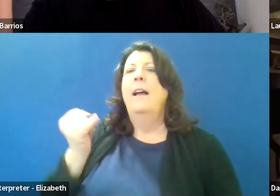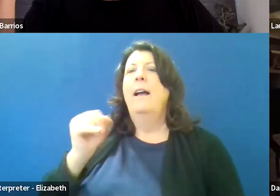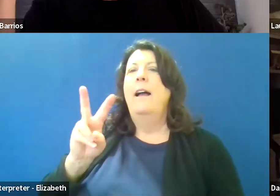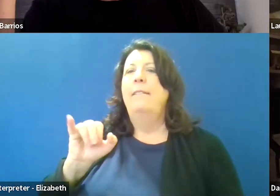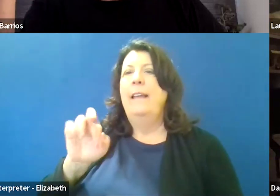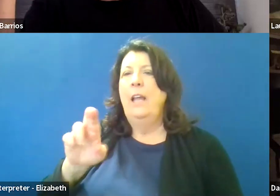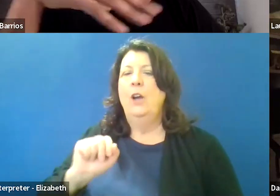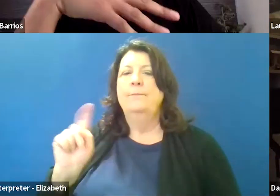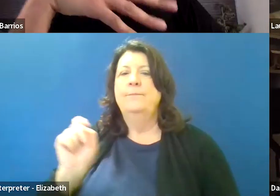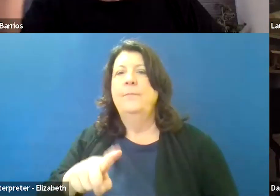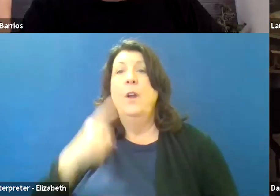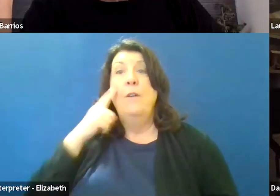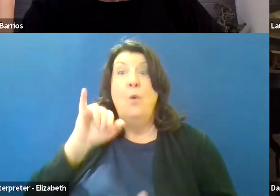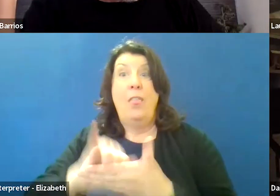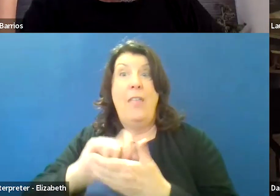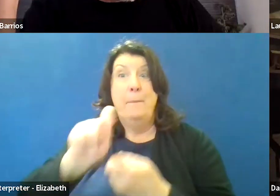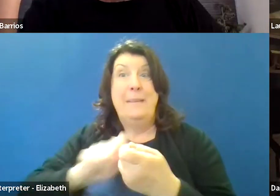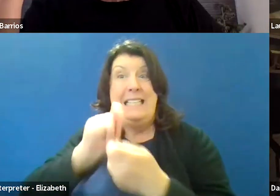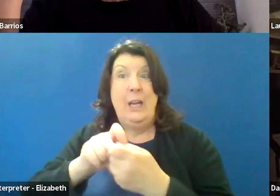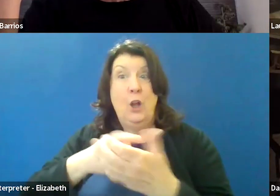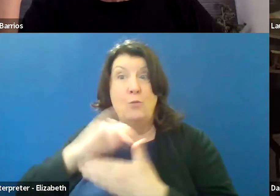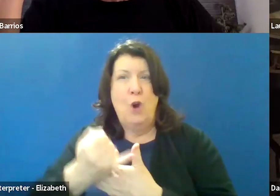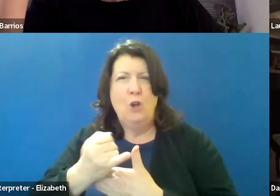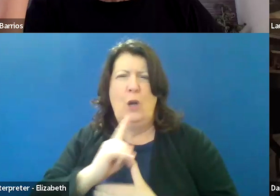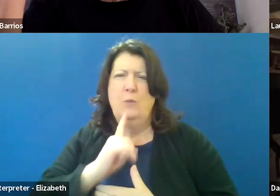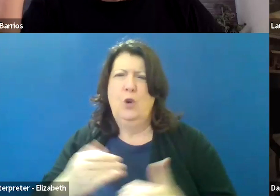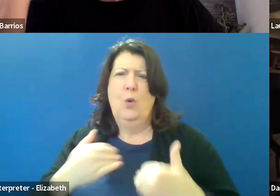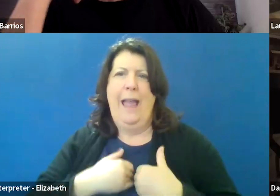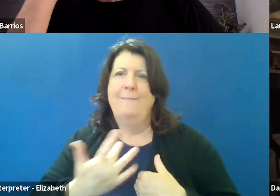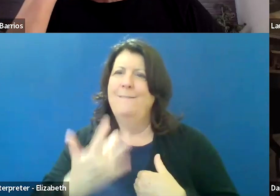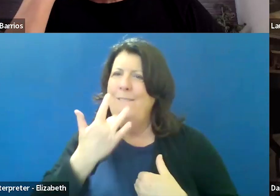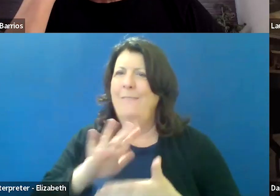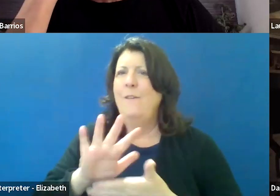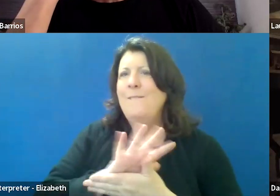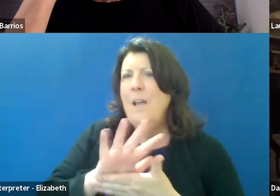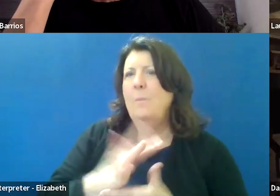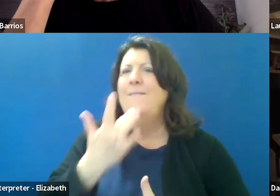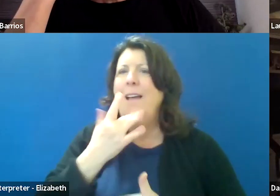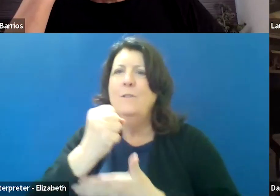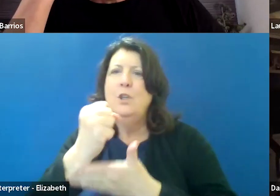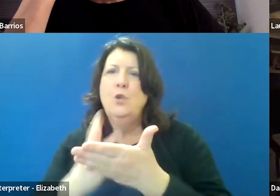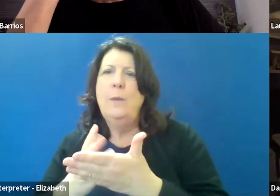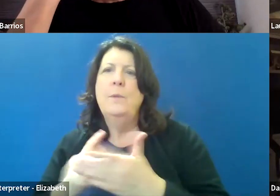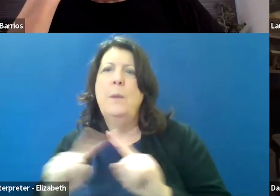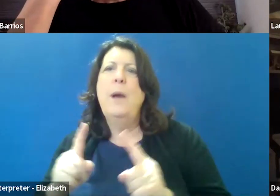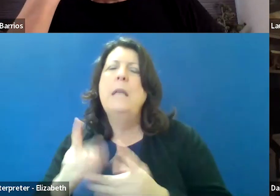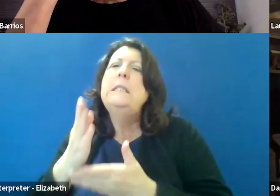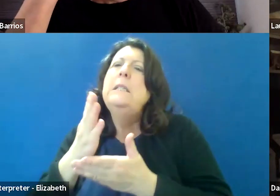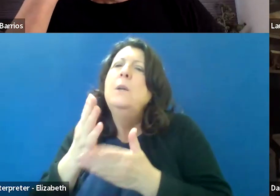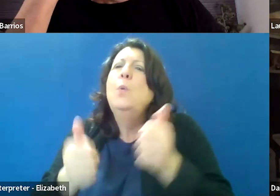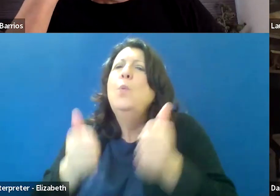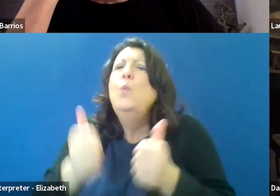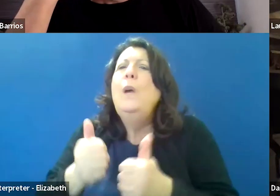so for this particular project, like I'm sure you have favorite films, favorite scripts, but what were some of the films and scripts that you may have used to get